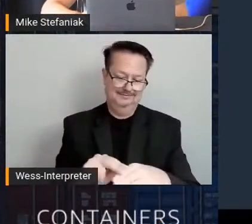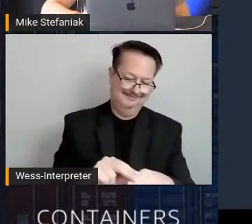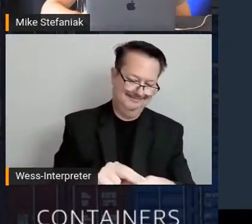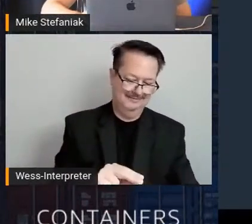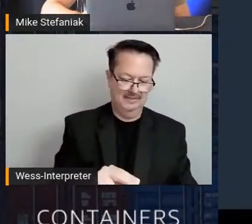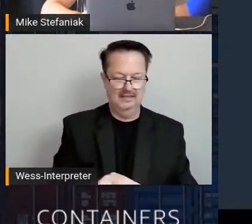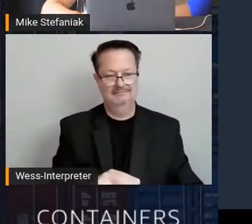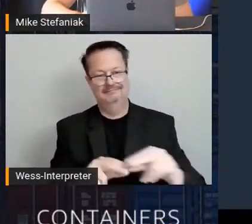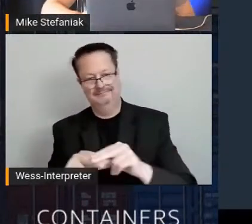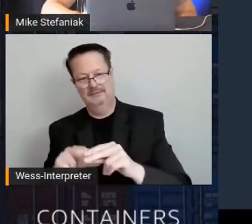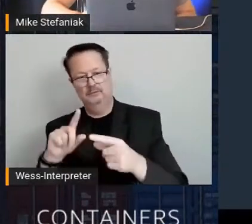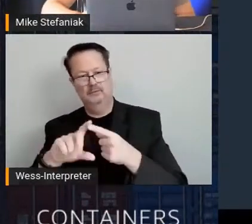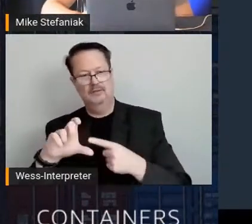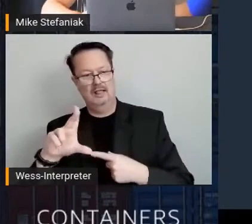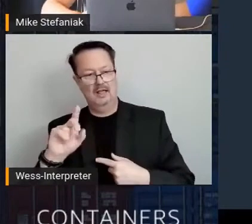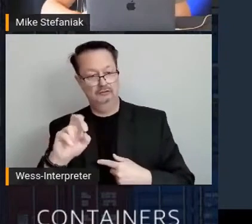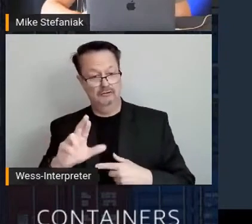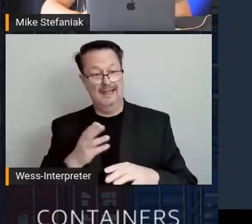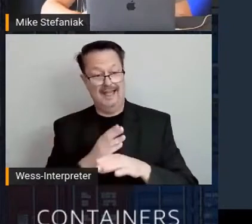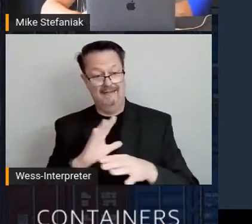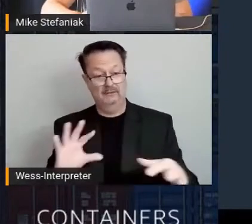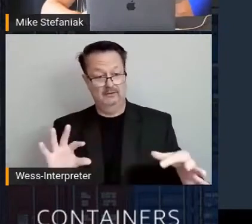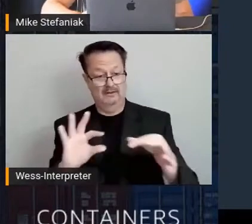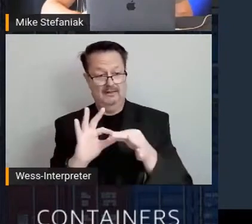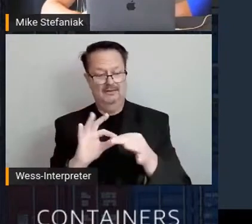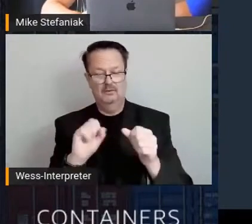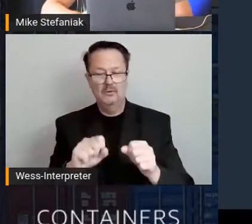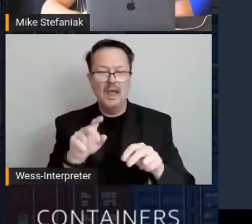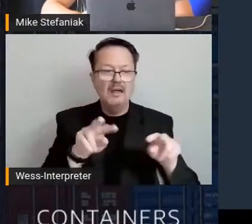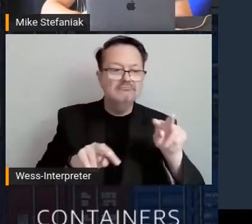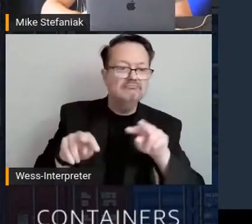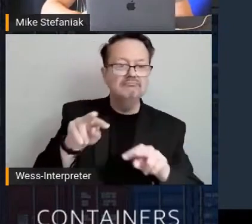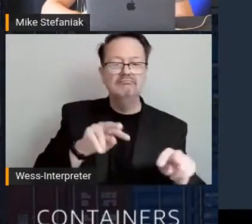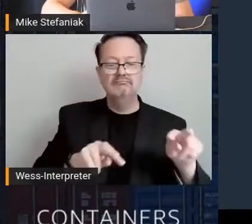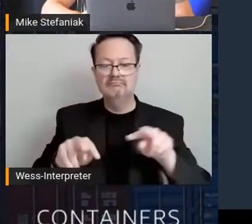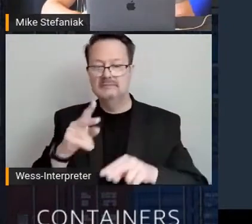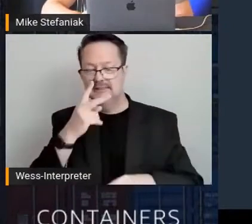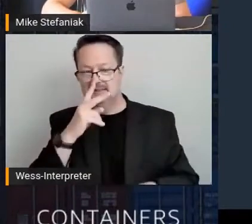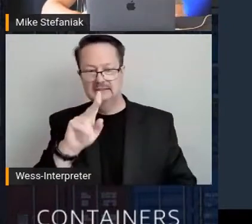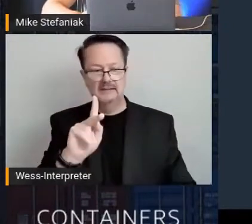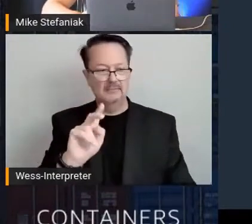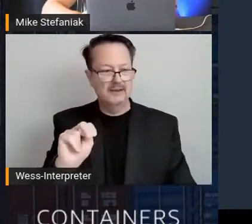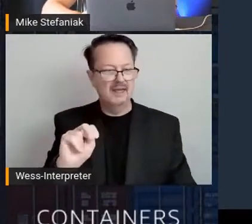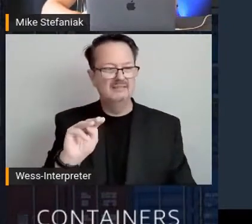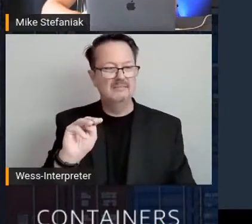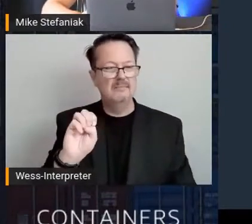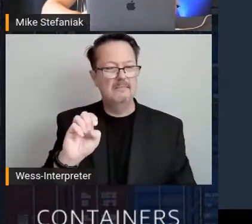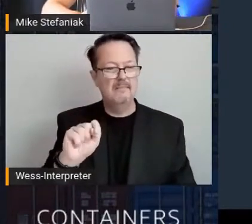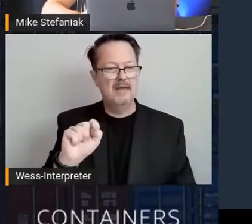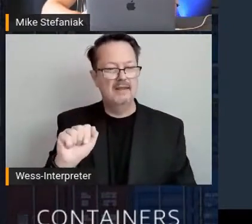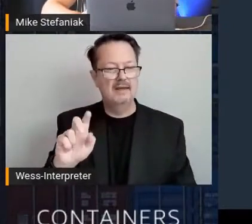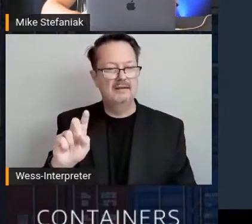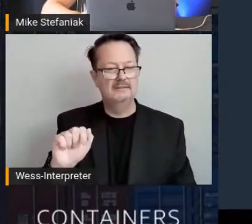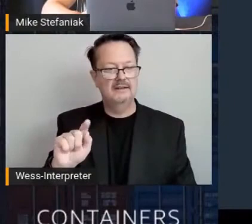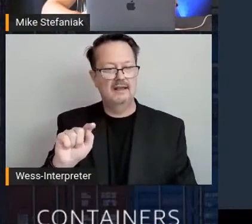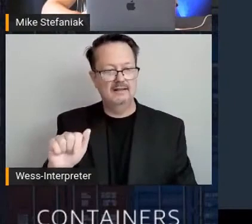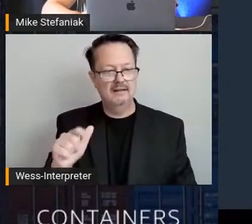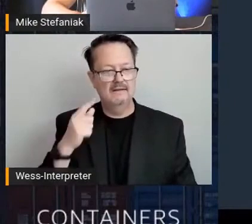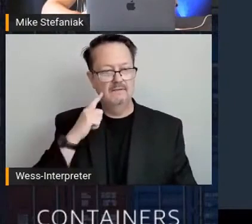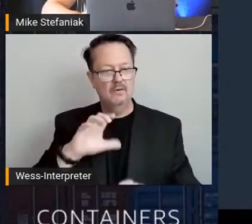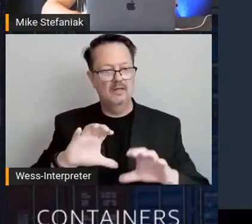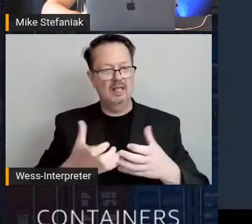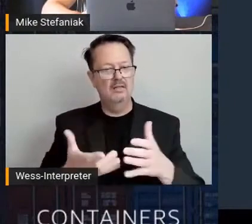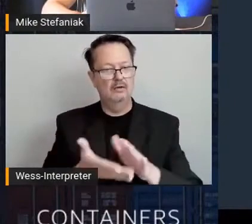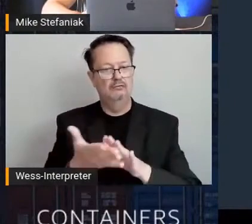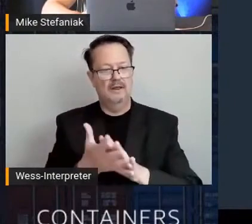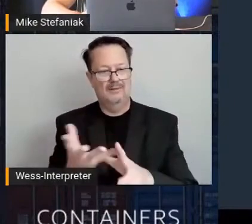cluster. Once attached, you're able to get basic observability around Kubernetes metadata for those clusters that are running